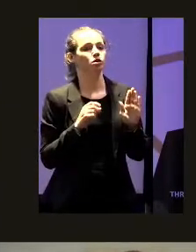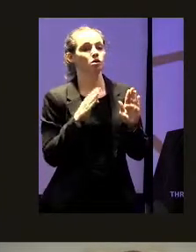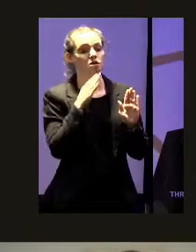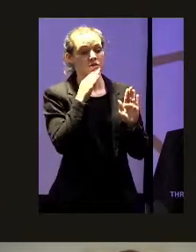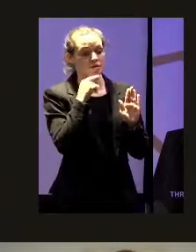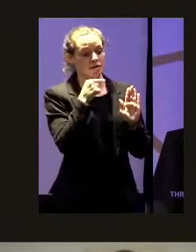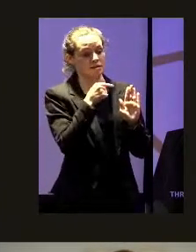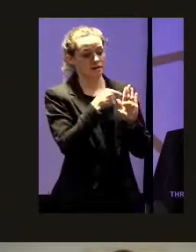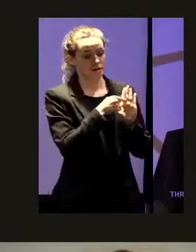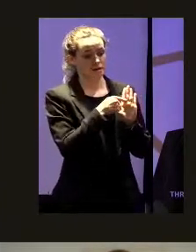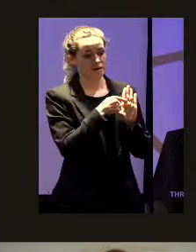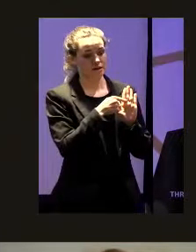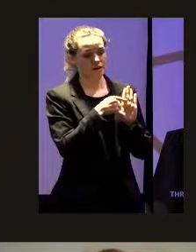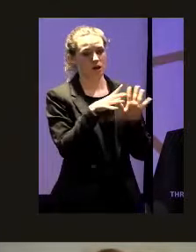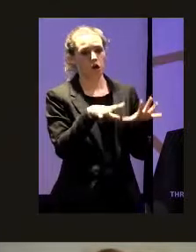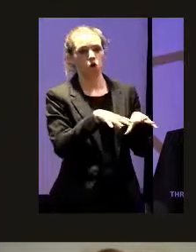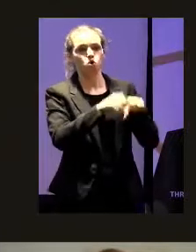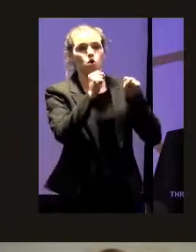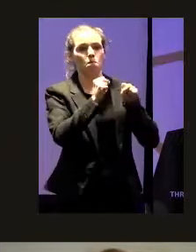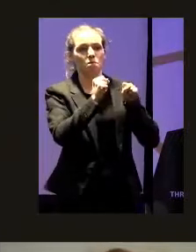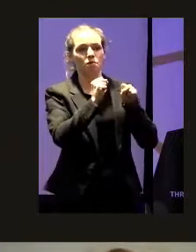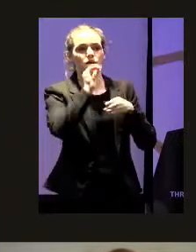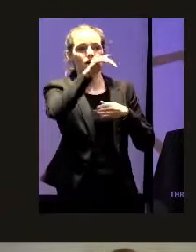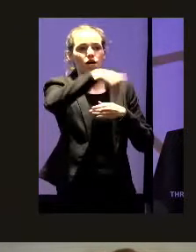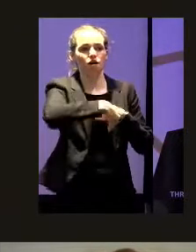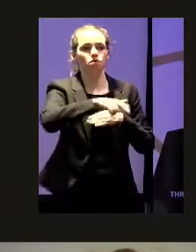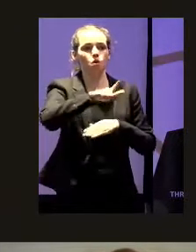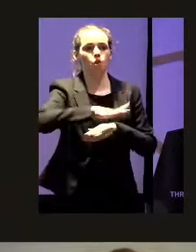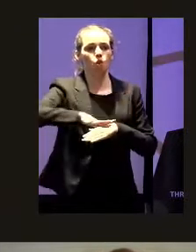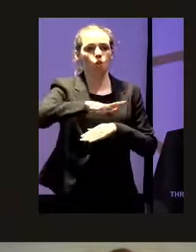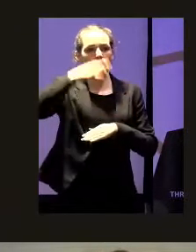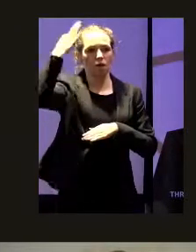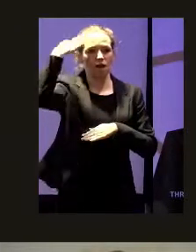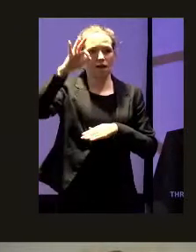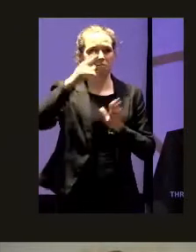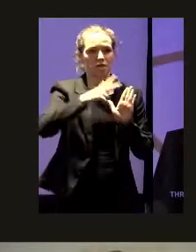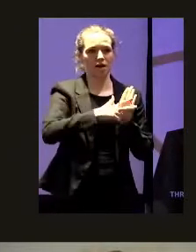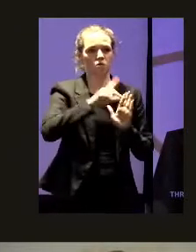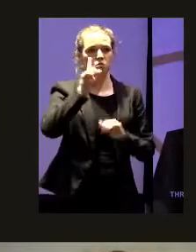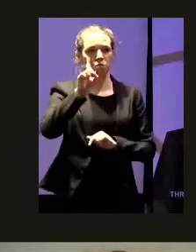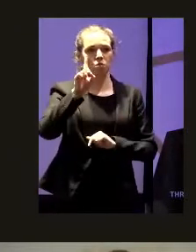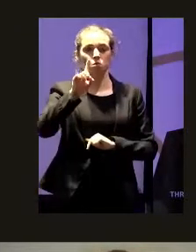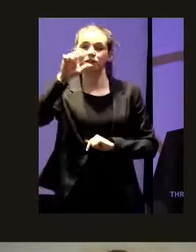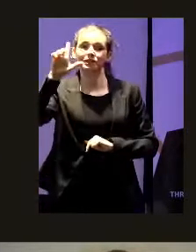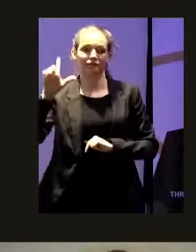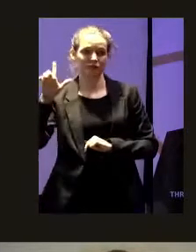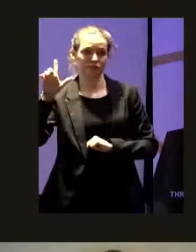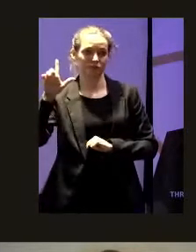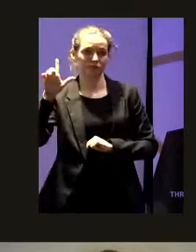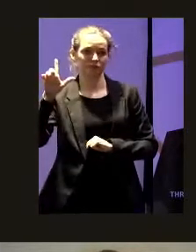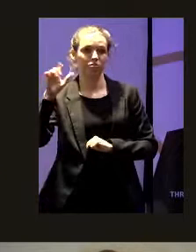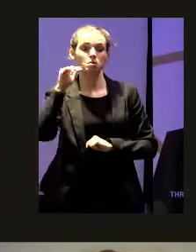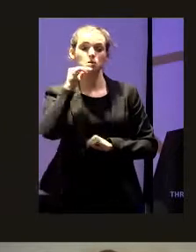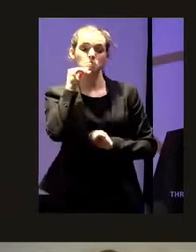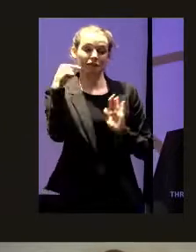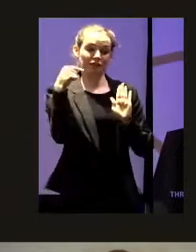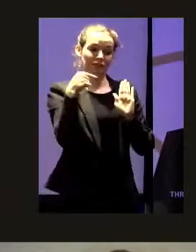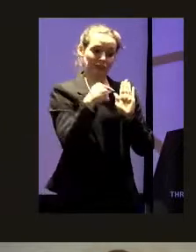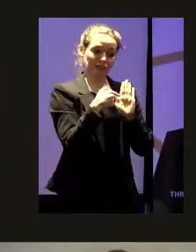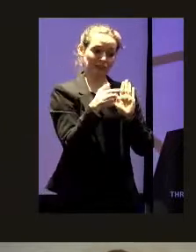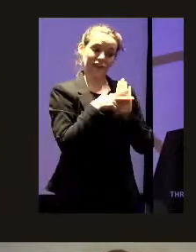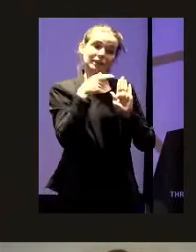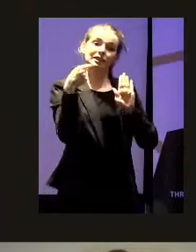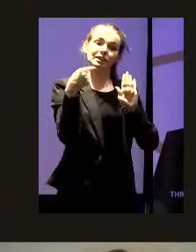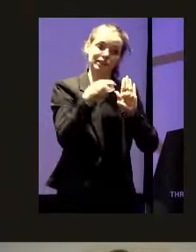was adopted after the Local Government Act number 117. And since then, this act has never